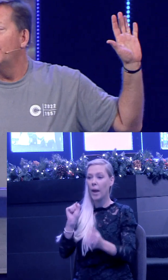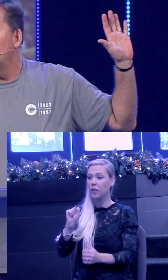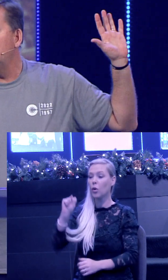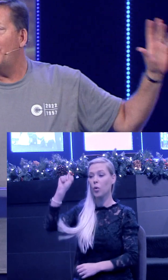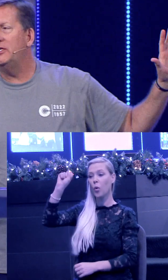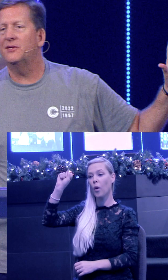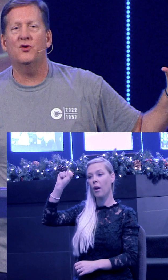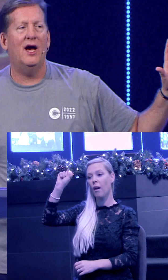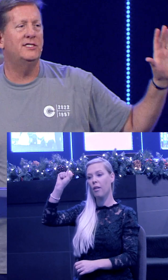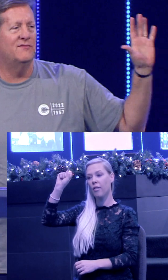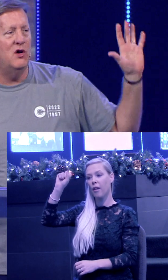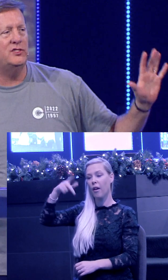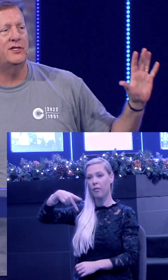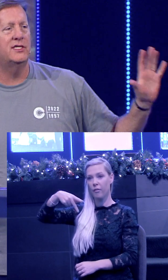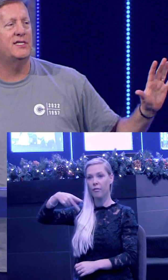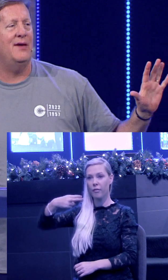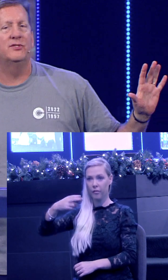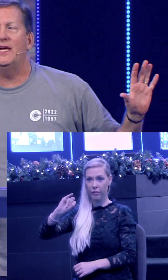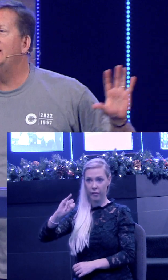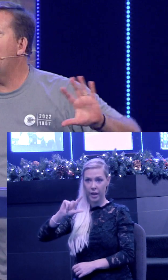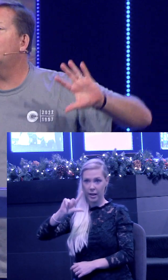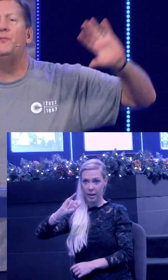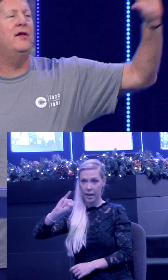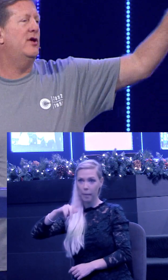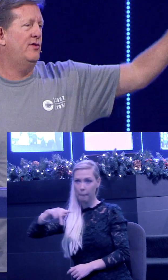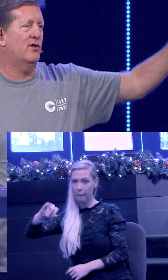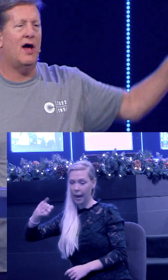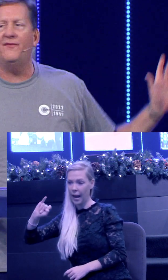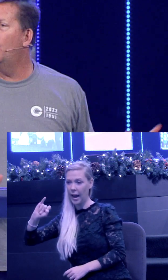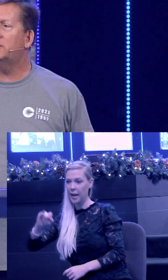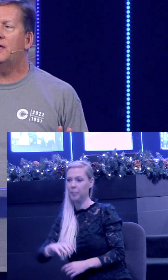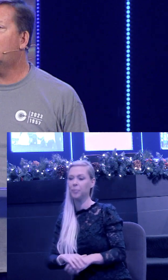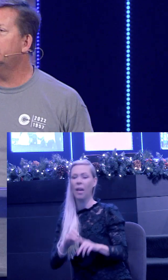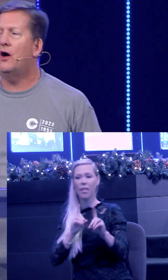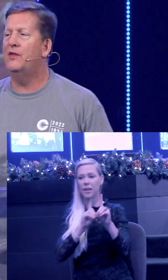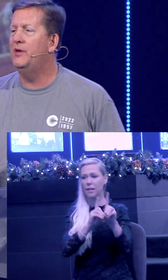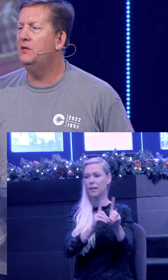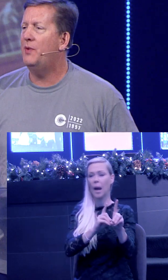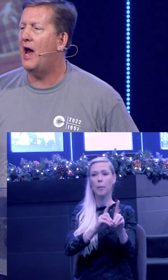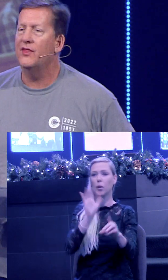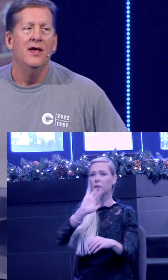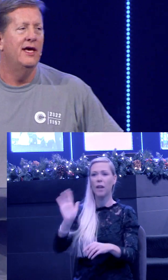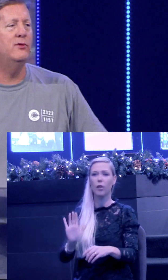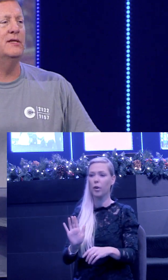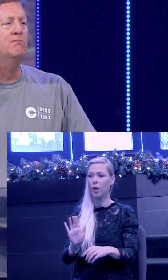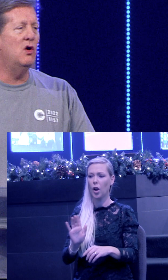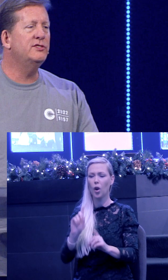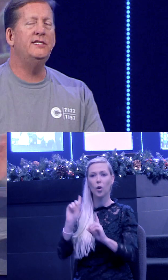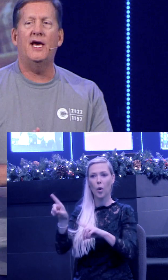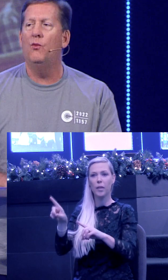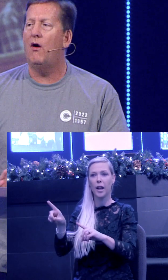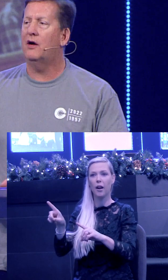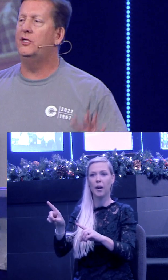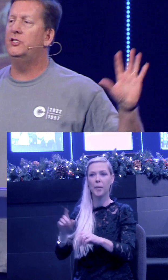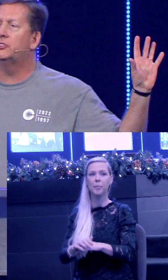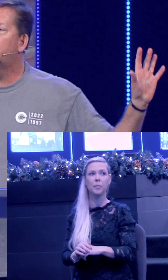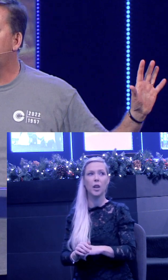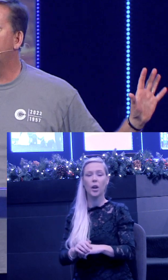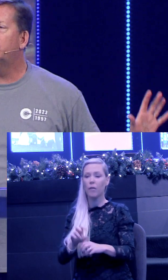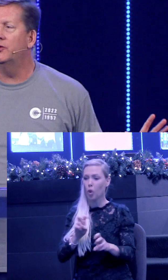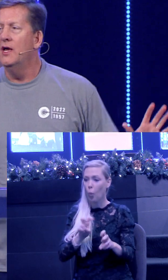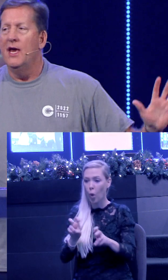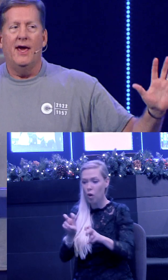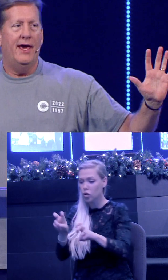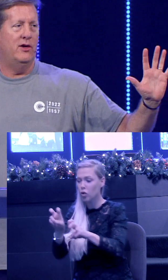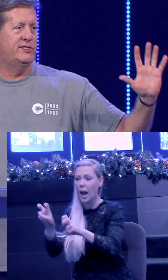I would not be surprised if most of the disciples had never been there in their life. It wasn't like it was on the beaten path. It was a multi-day walk that Jesus took